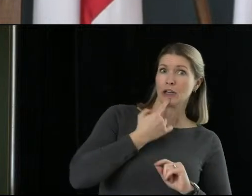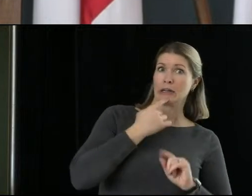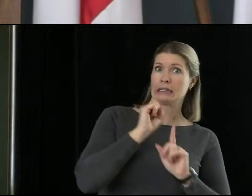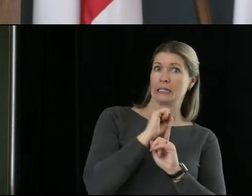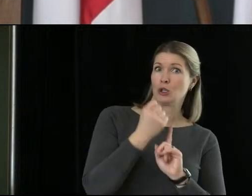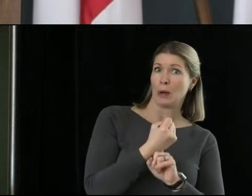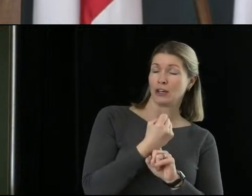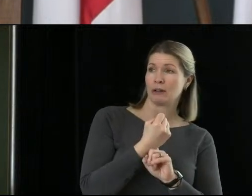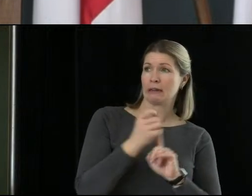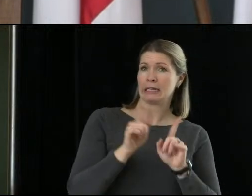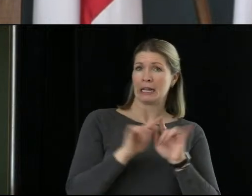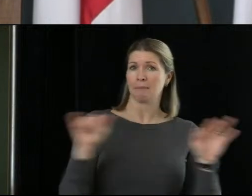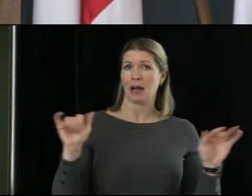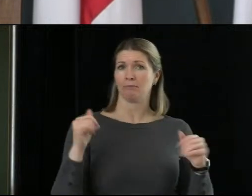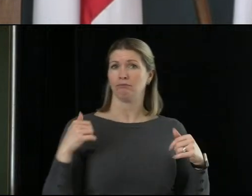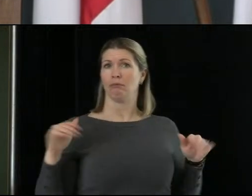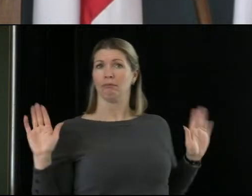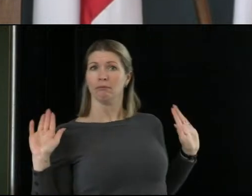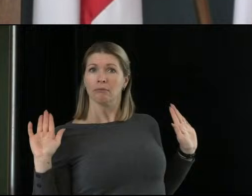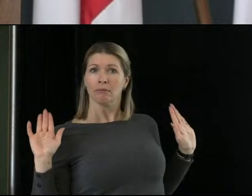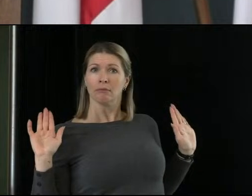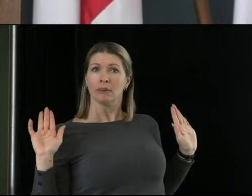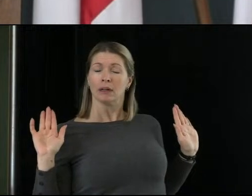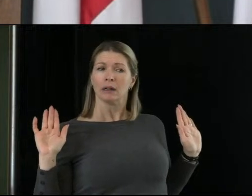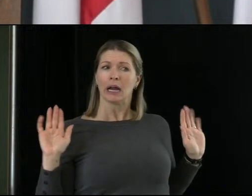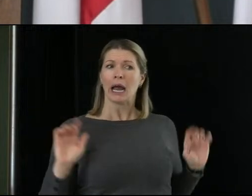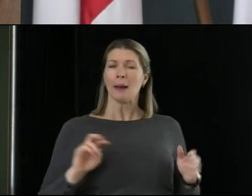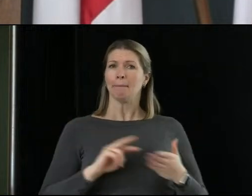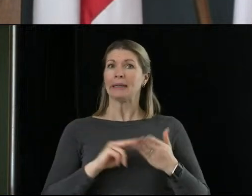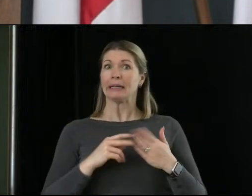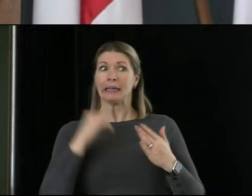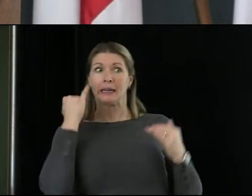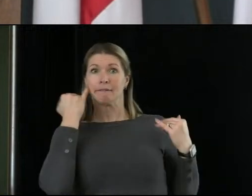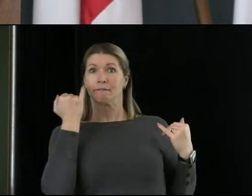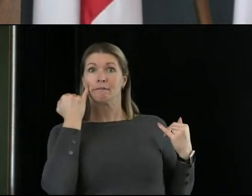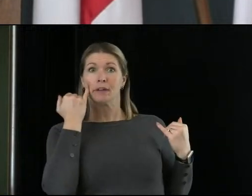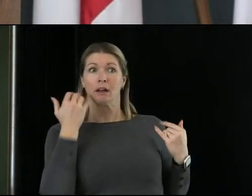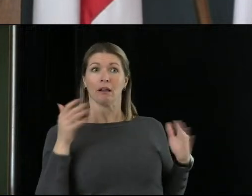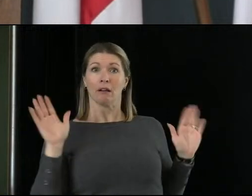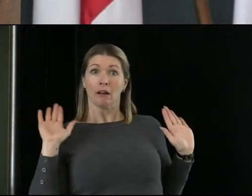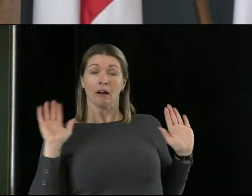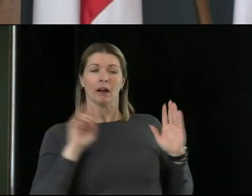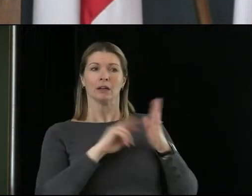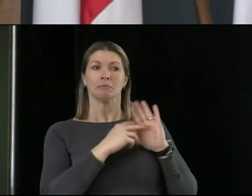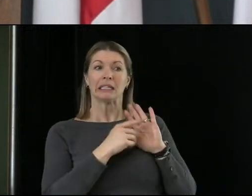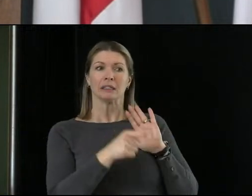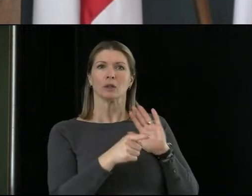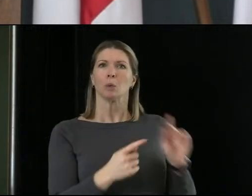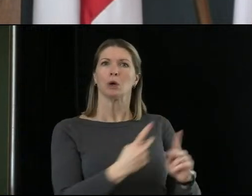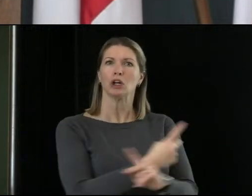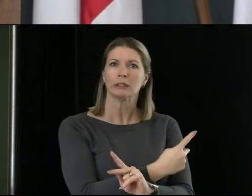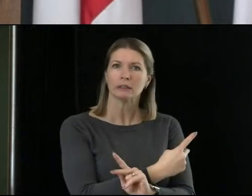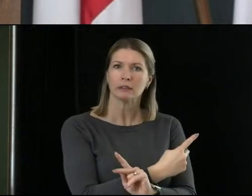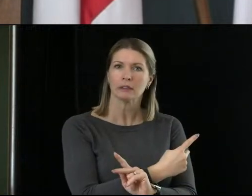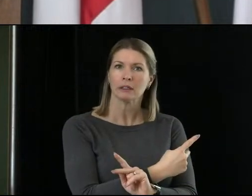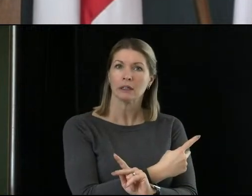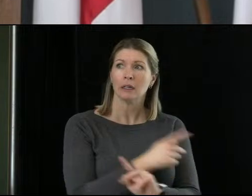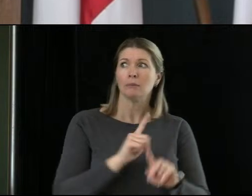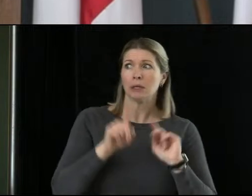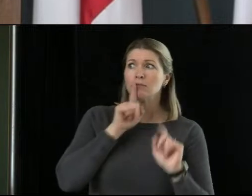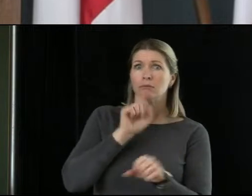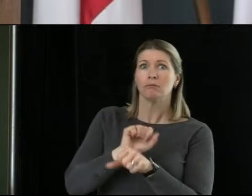making the victim more silenced. It's reality. It's a global issue,